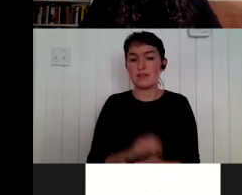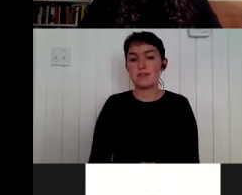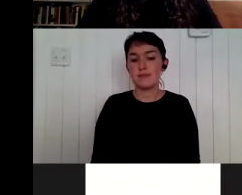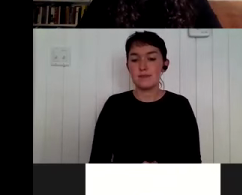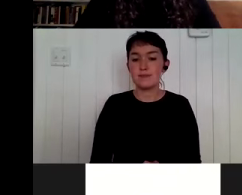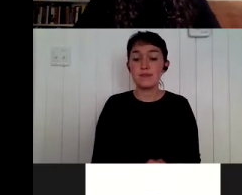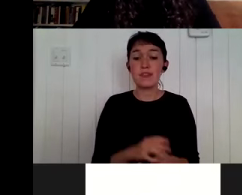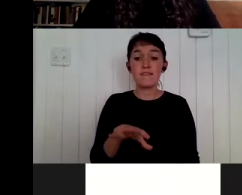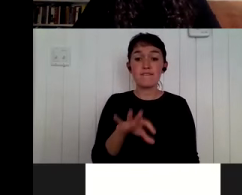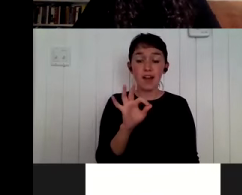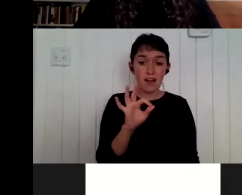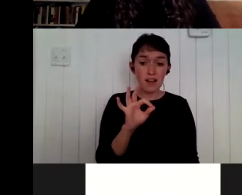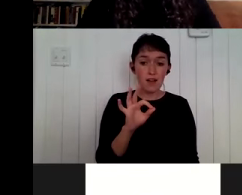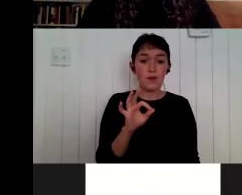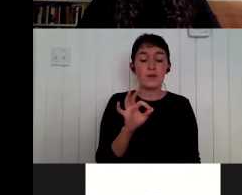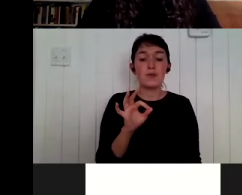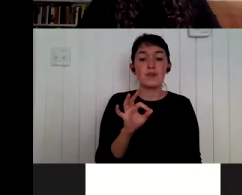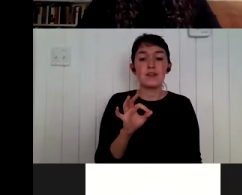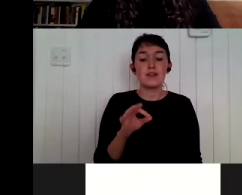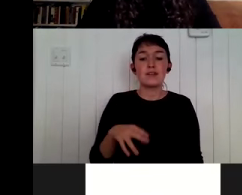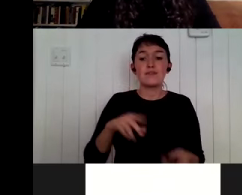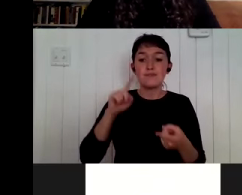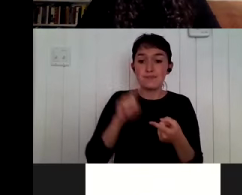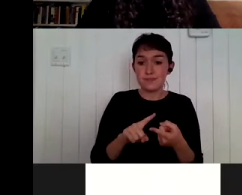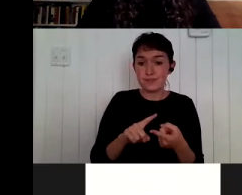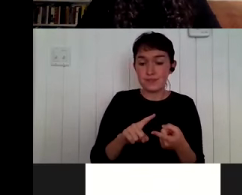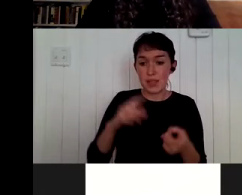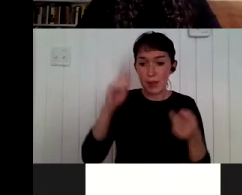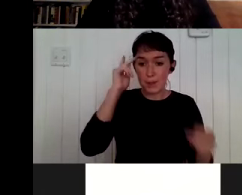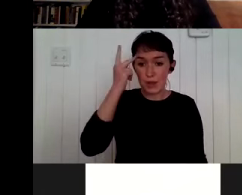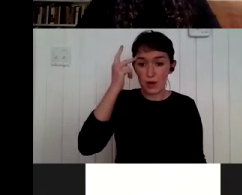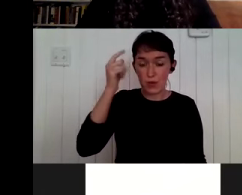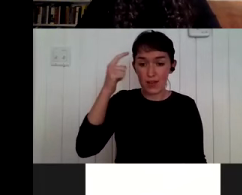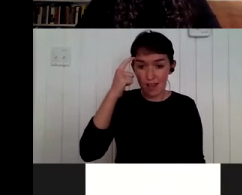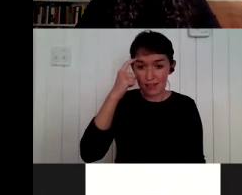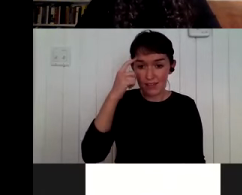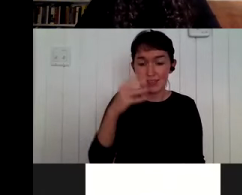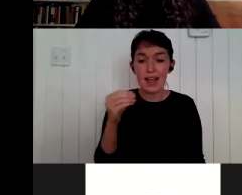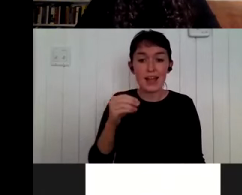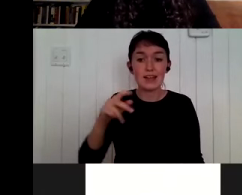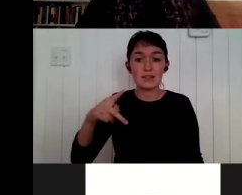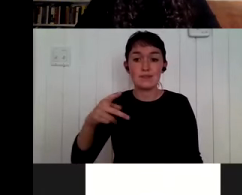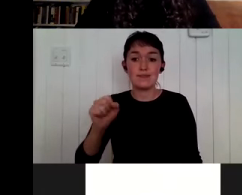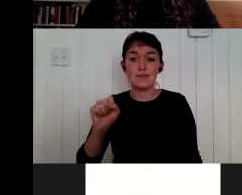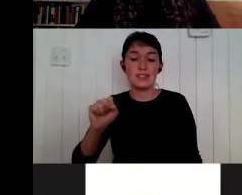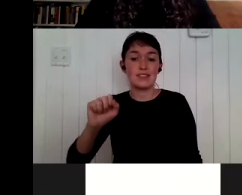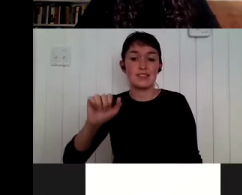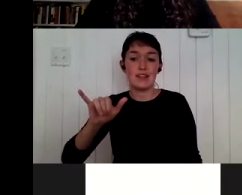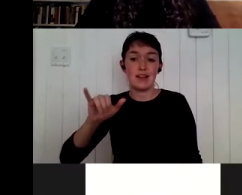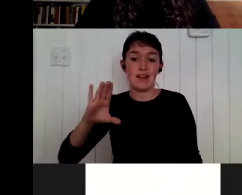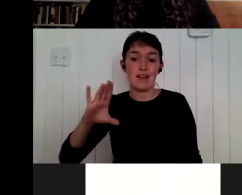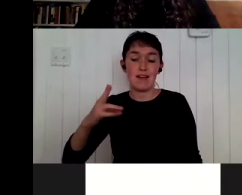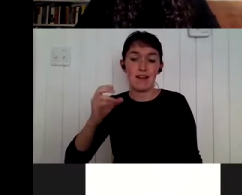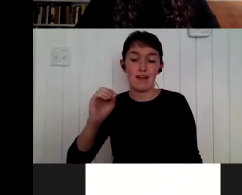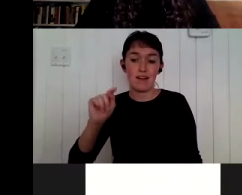it decreased paranoid thoughts and psychotic experiences in these groups of individuals. And interestingly, it didn't really do